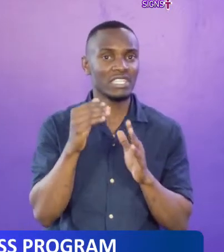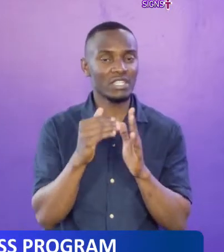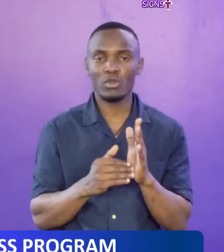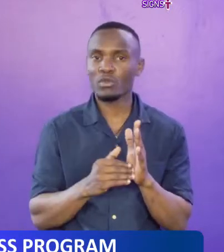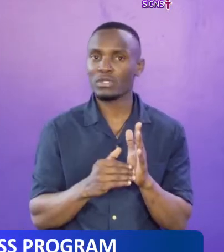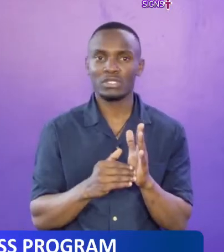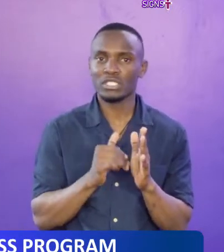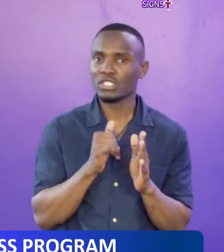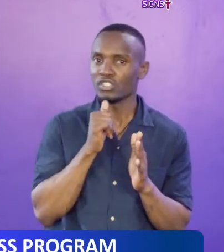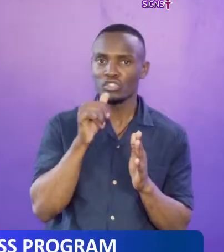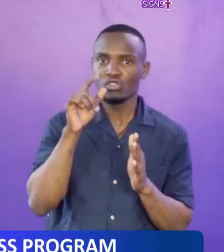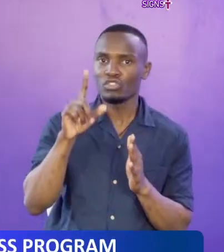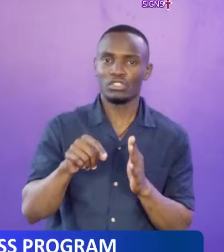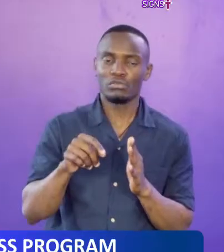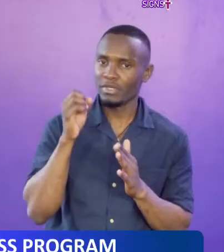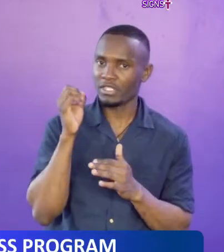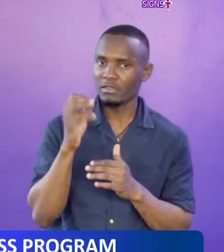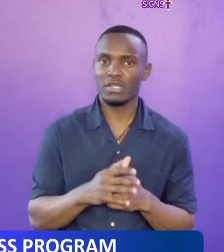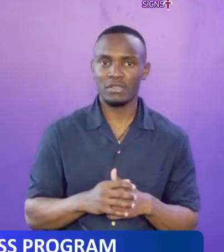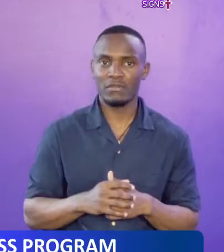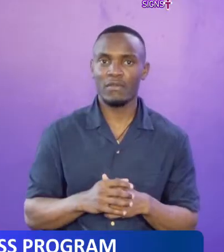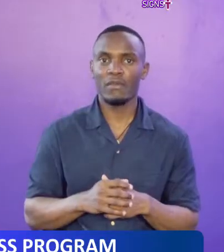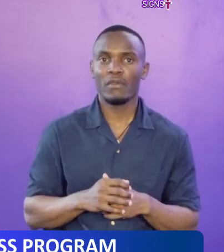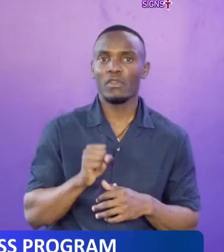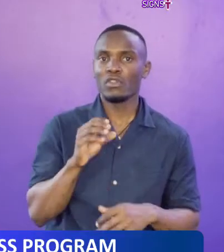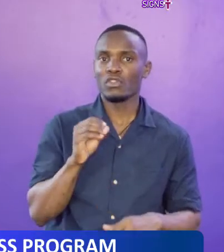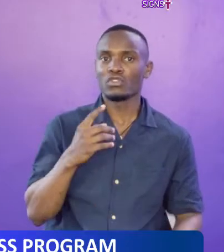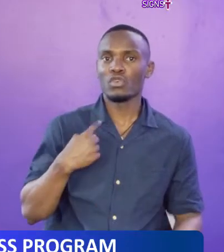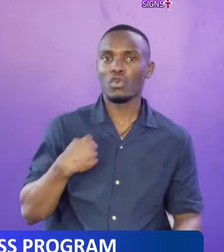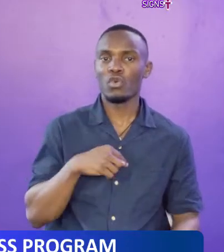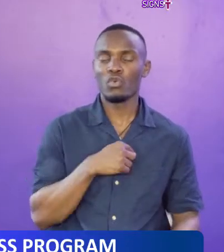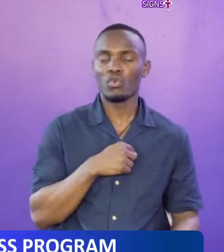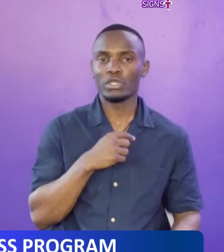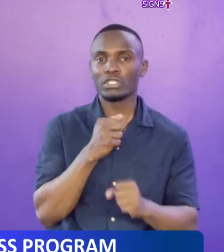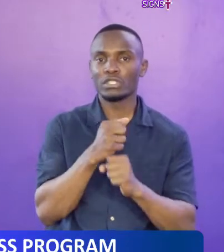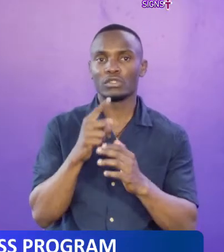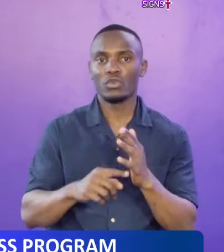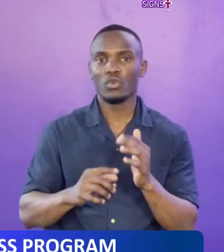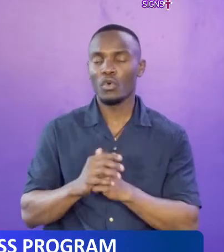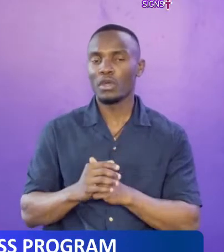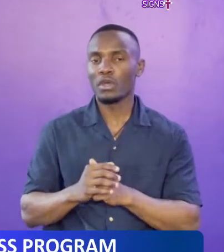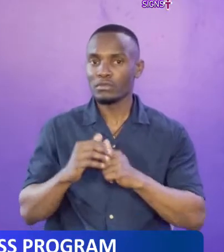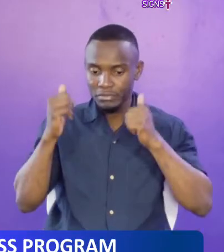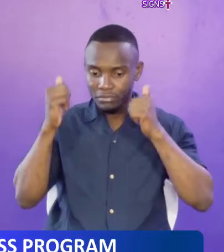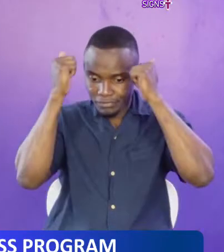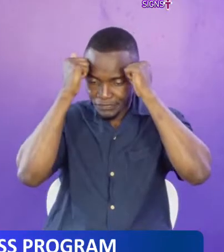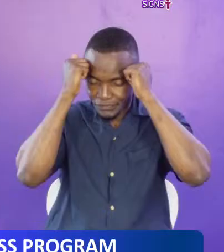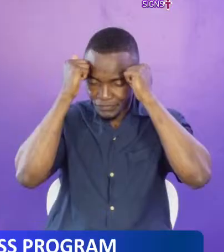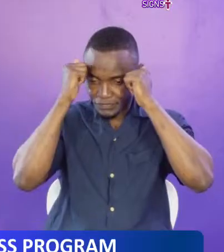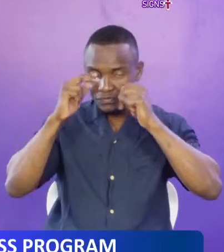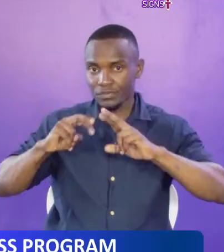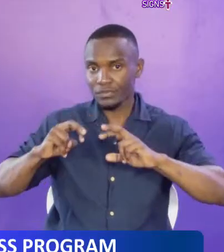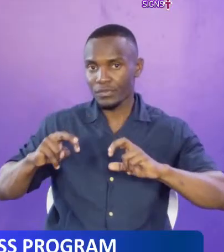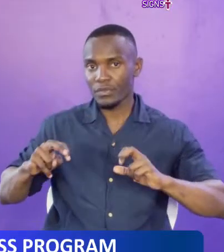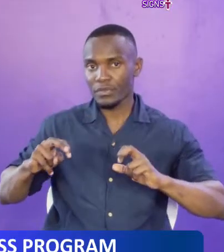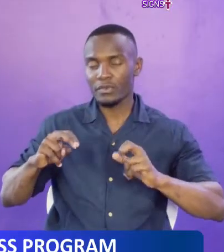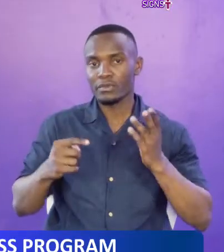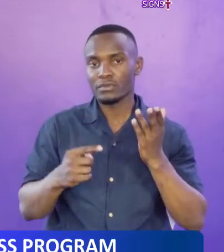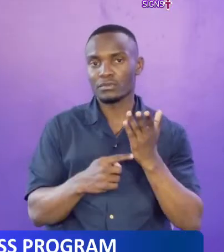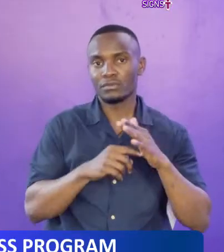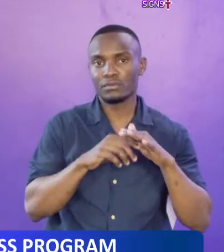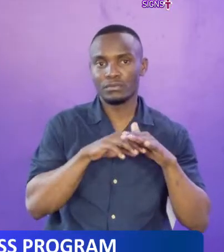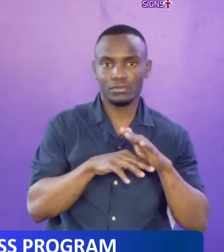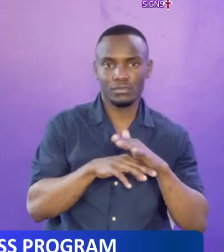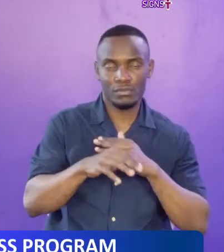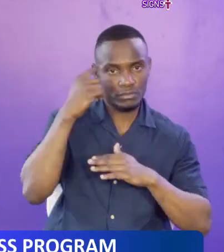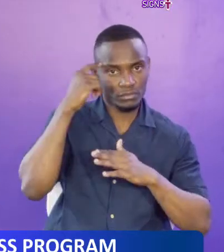intensive. So we had to look at that. Then we did a study, digital accessibility for government